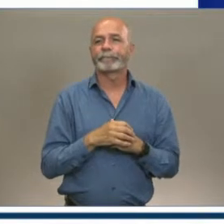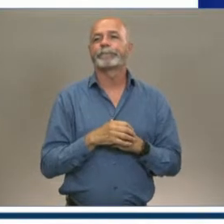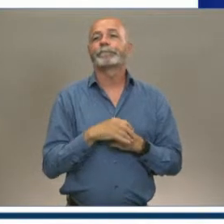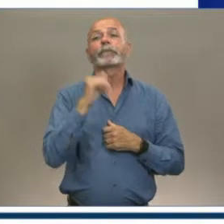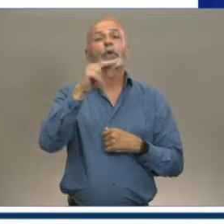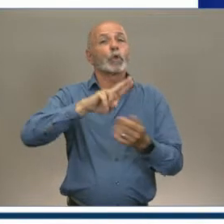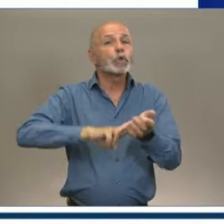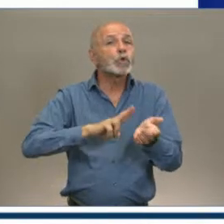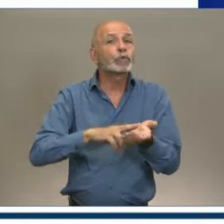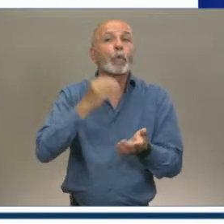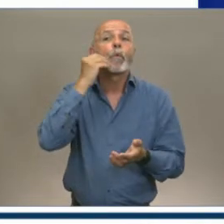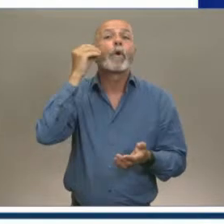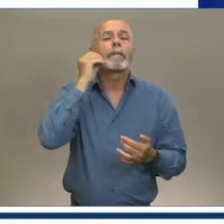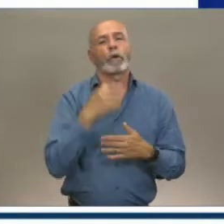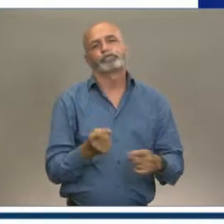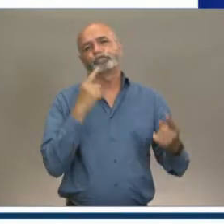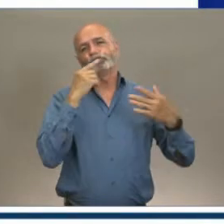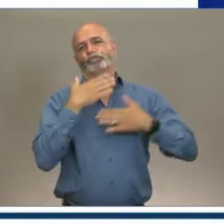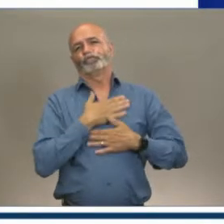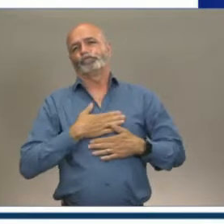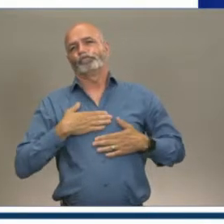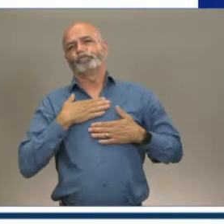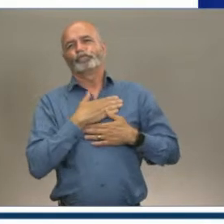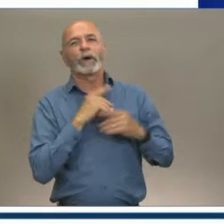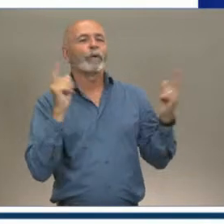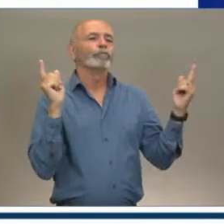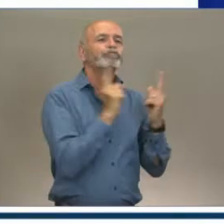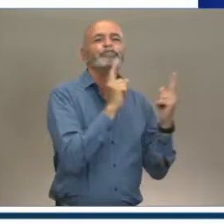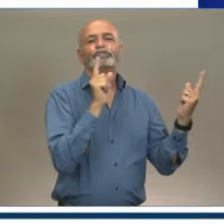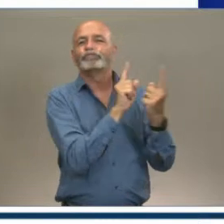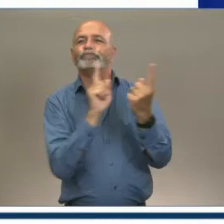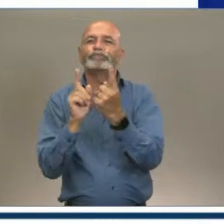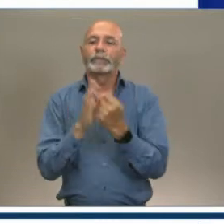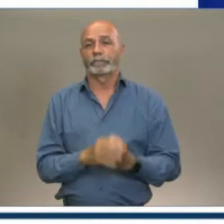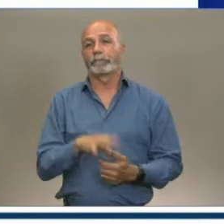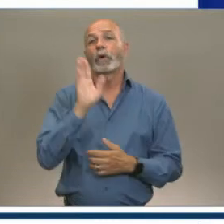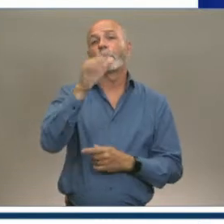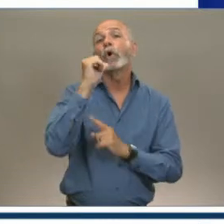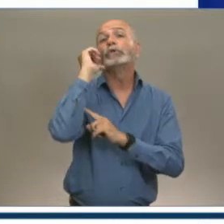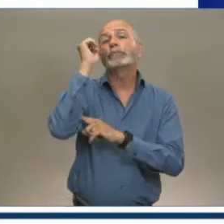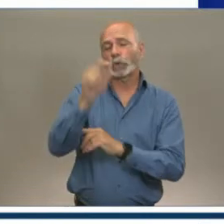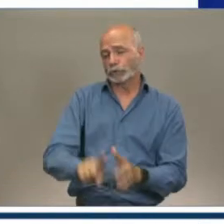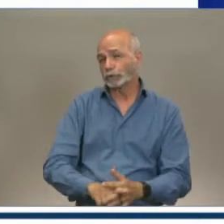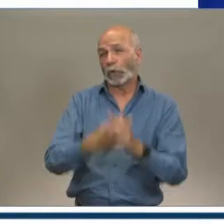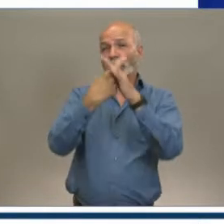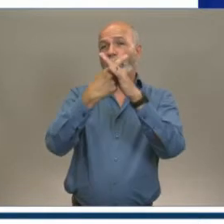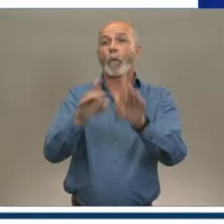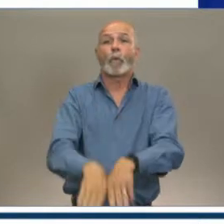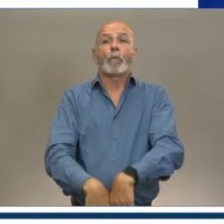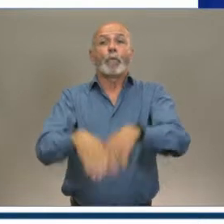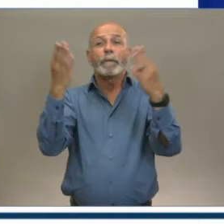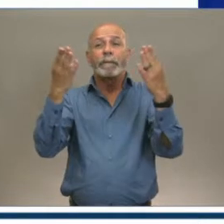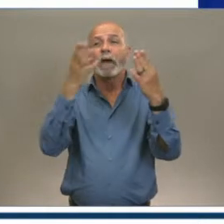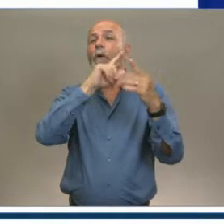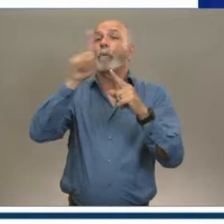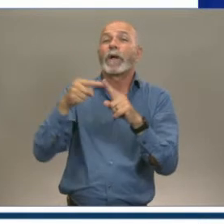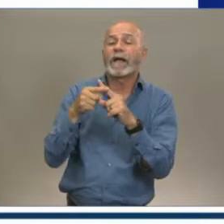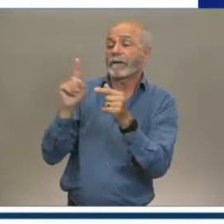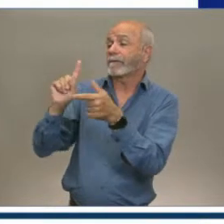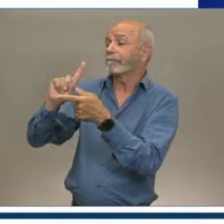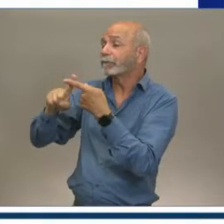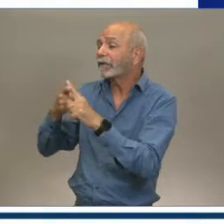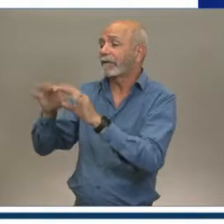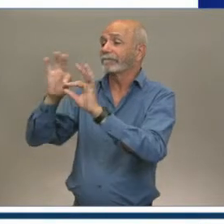enjoy rec activities. And starting tomorrow, you can expand your friends and family social circle. 10 can